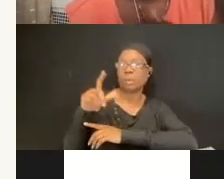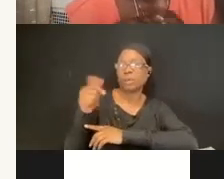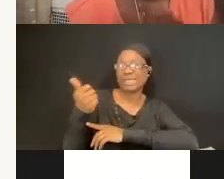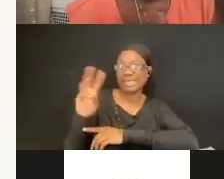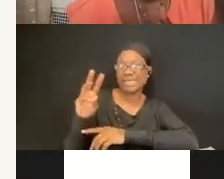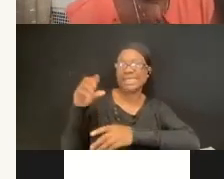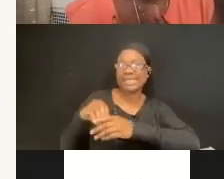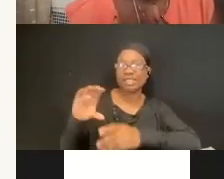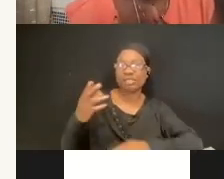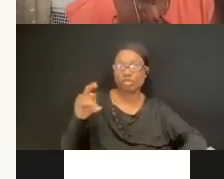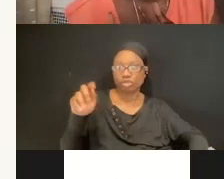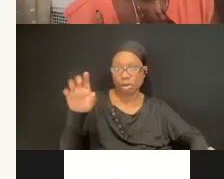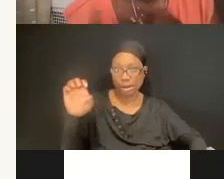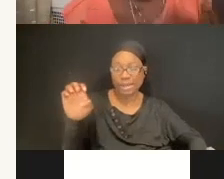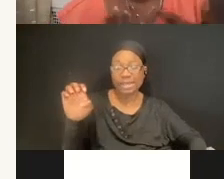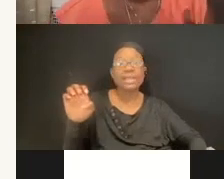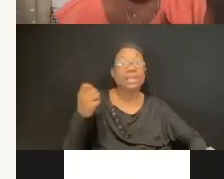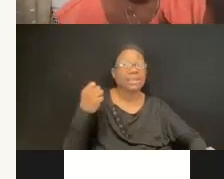She was brutalized.